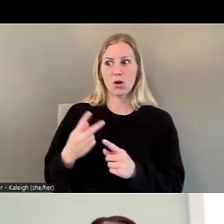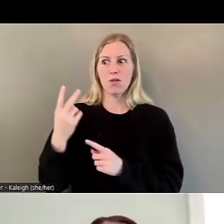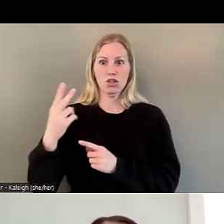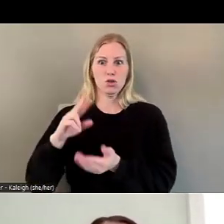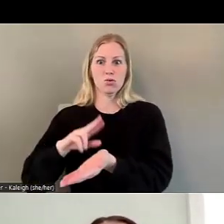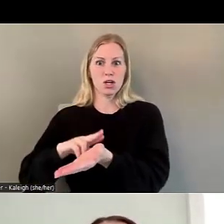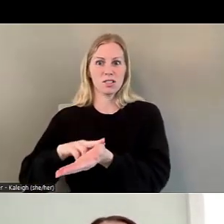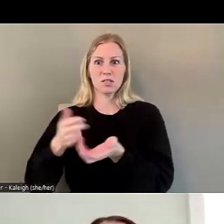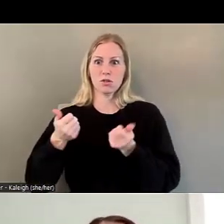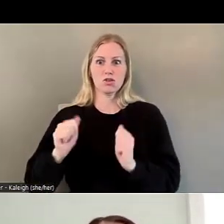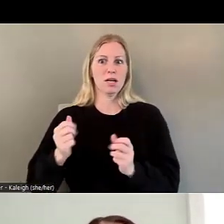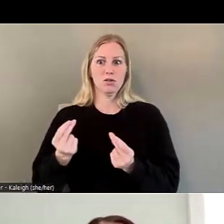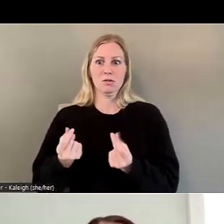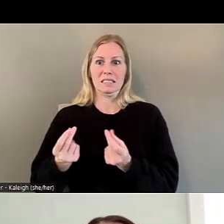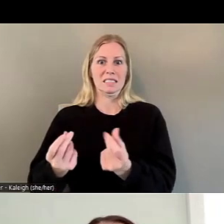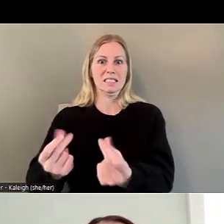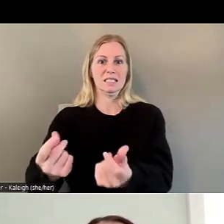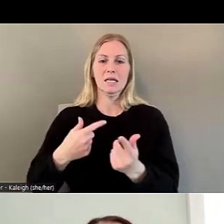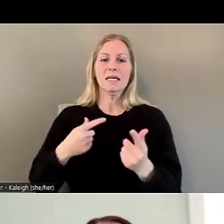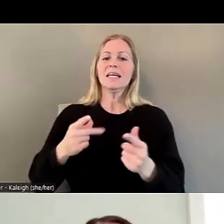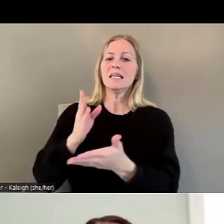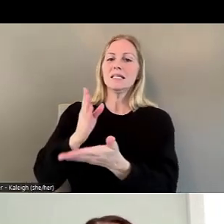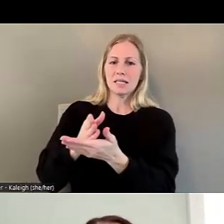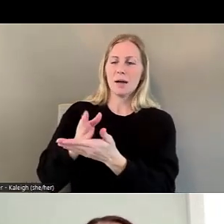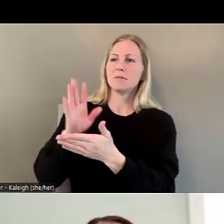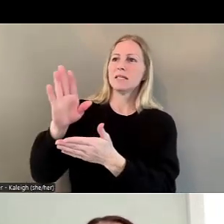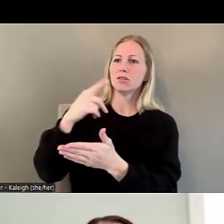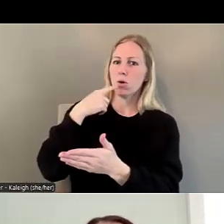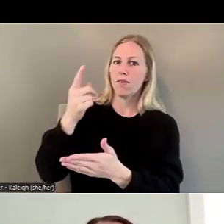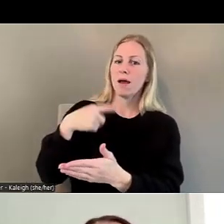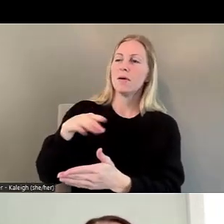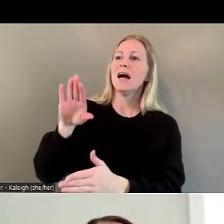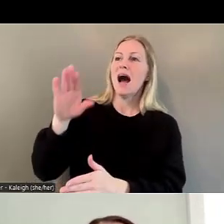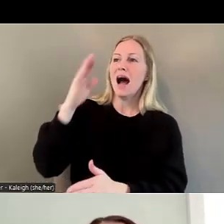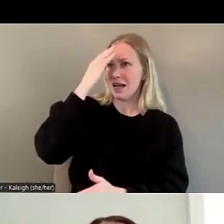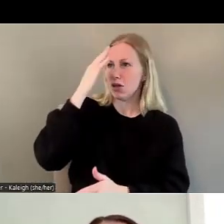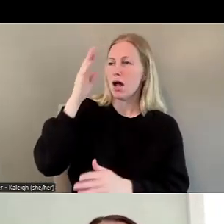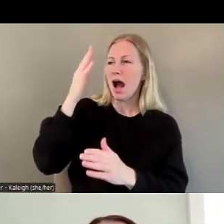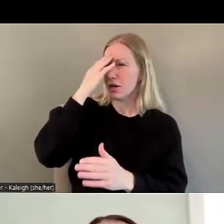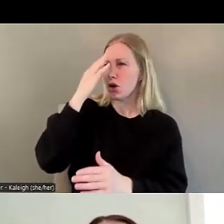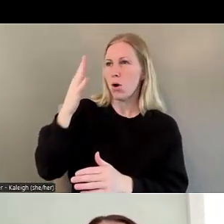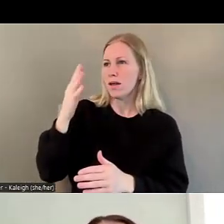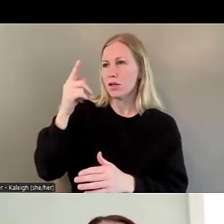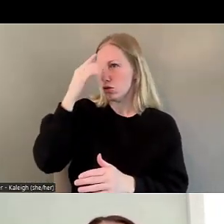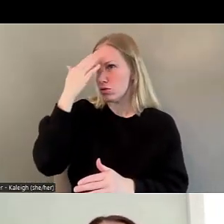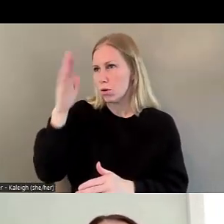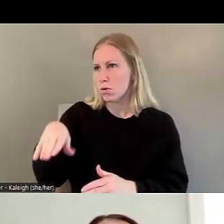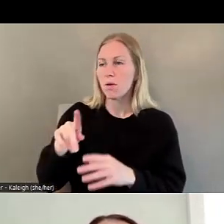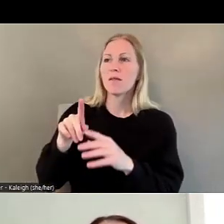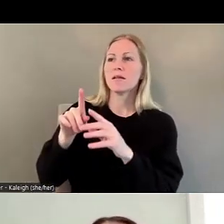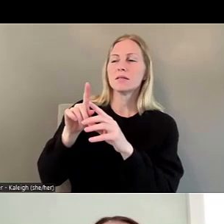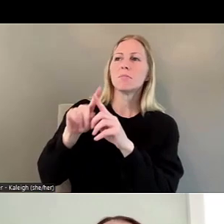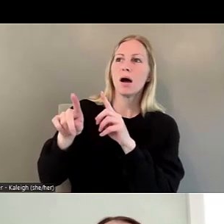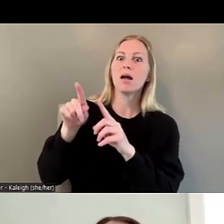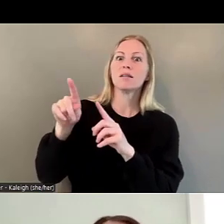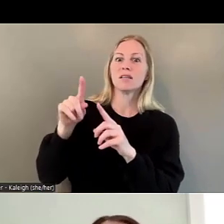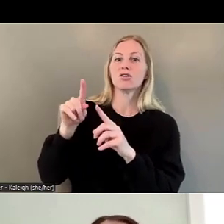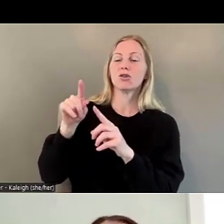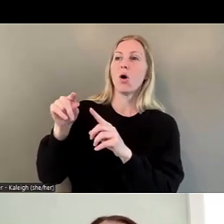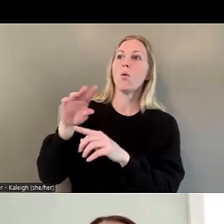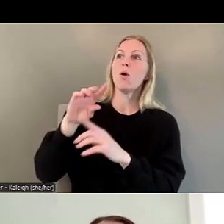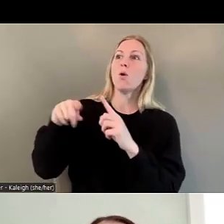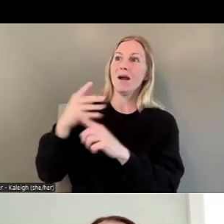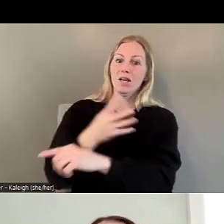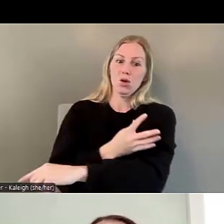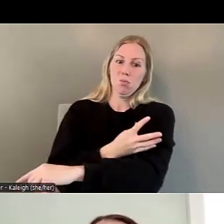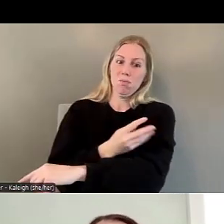them and said to them, "I know you don't know this. When you do this, it reminds me of my old school when my teachers would hurt me." I was so proud of him